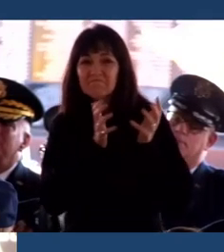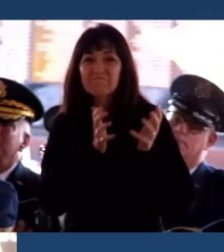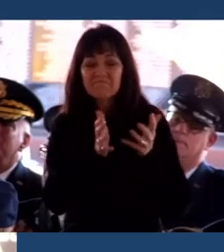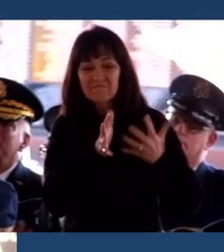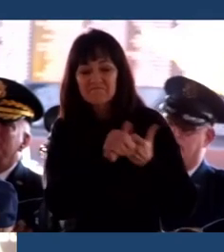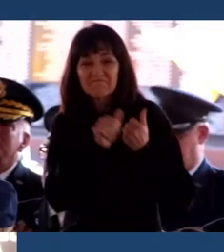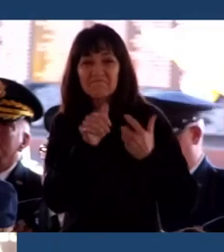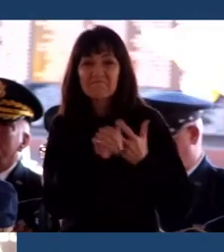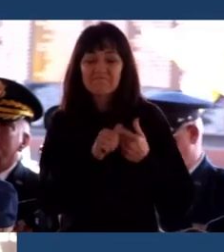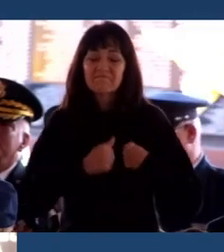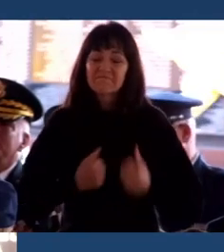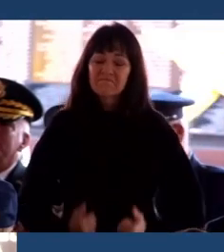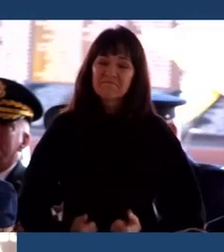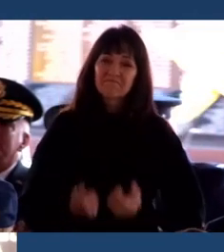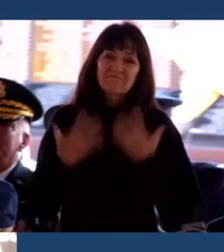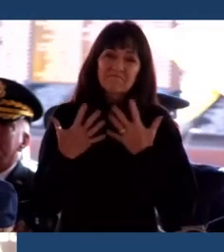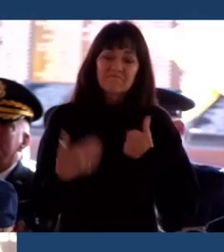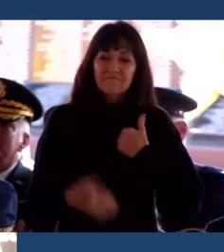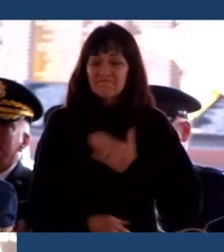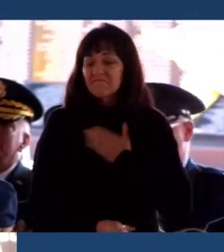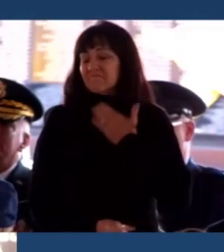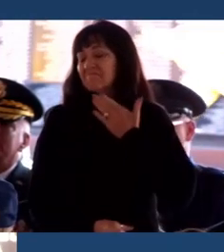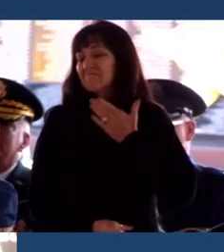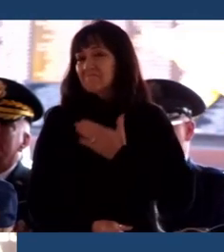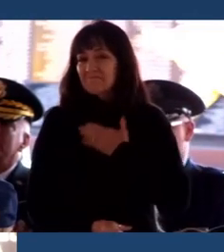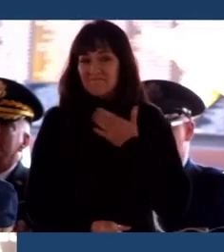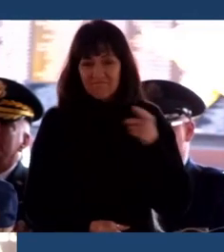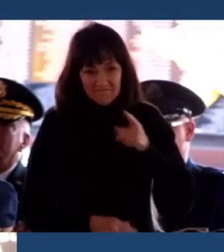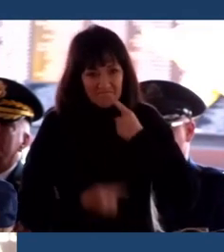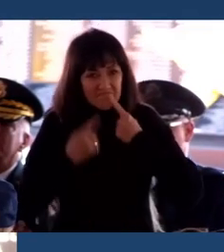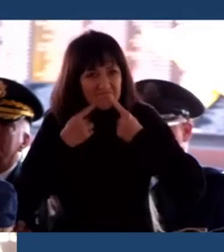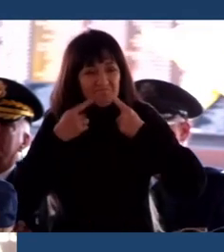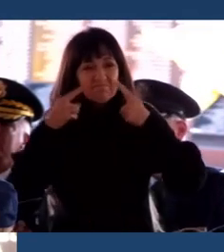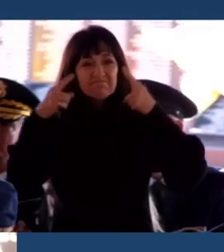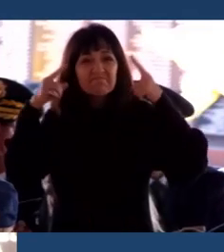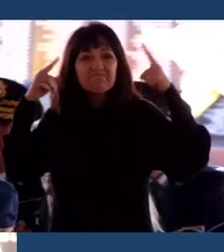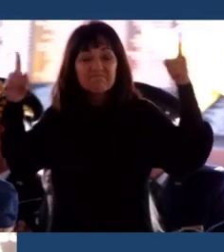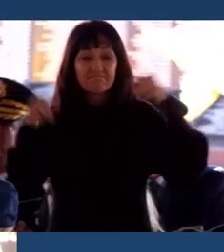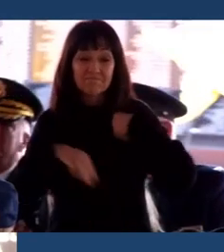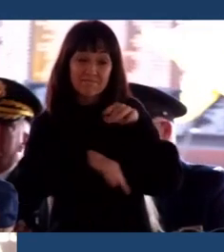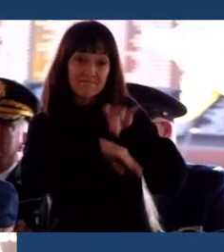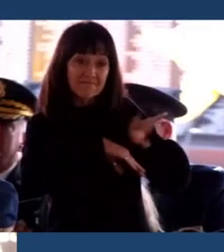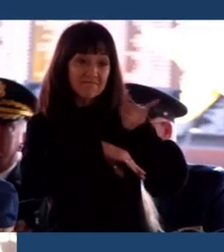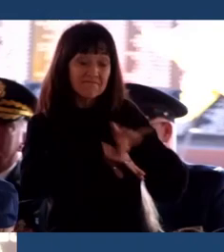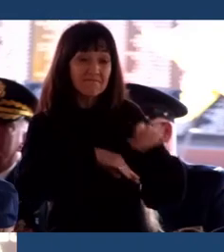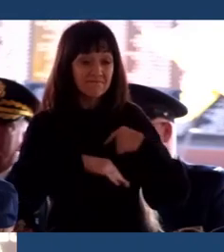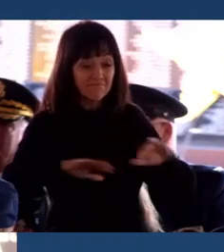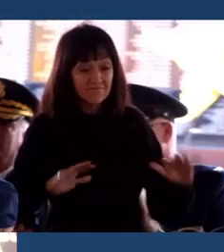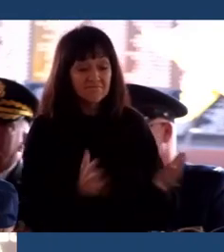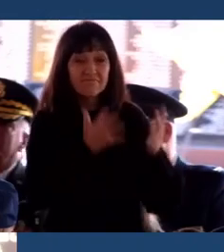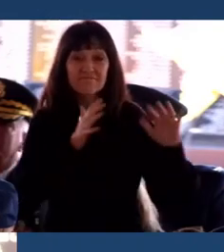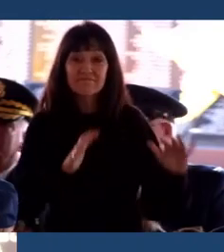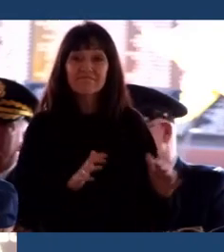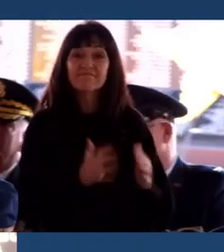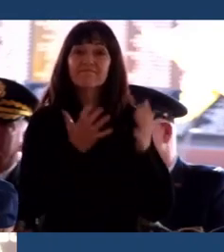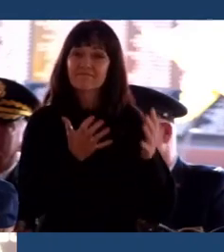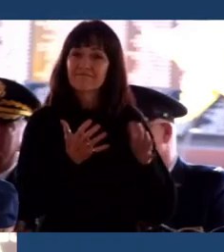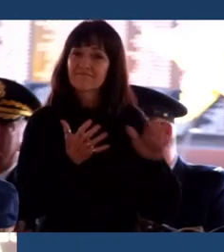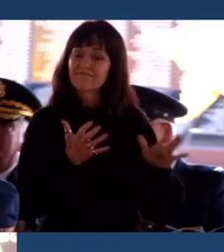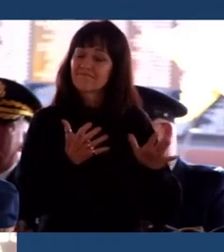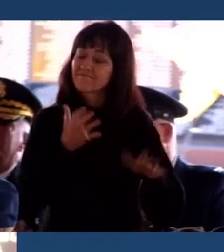so happy and excited to see that he had followed through with my advice and realized his full